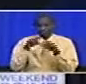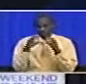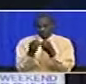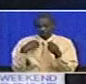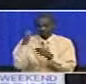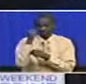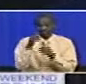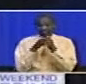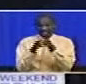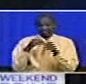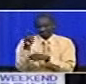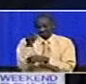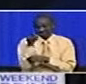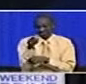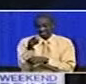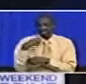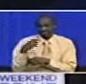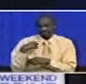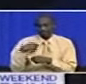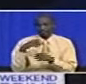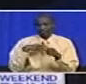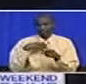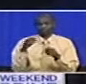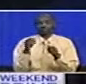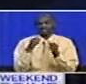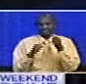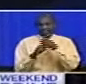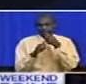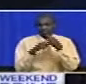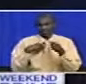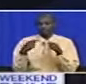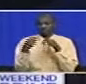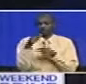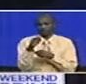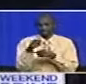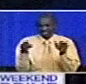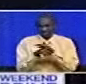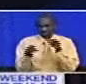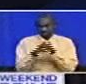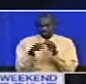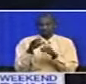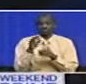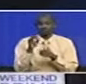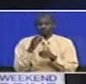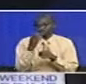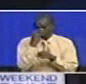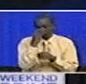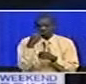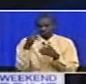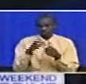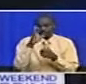political leaders from the region hit out at residents for supporting the opposition. Deputy President William Ruto visited